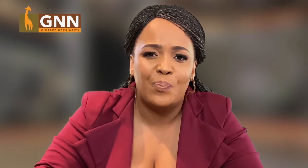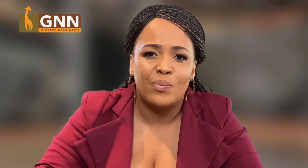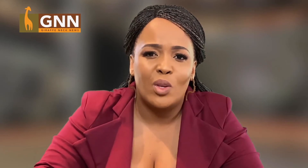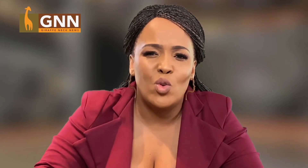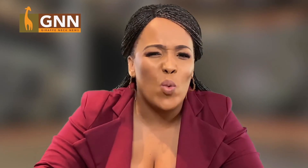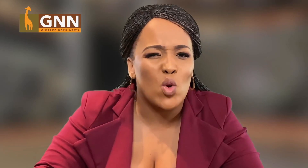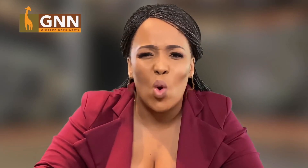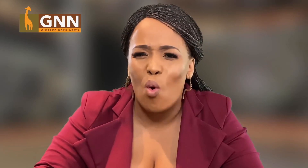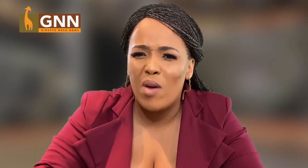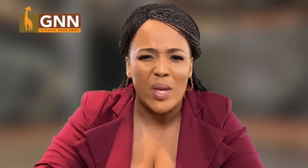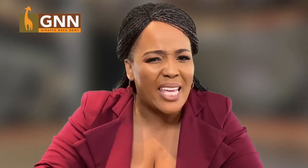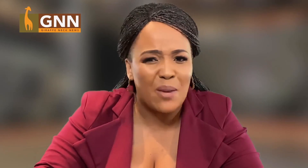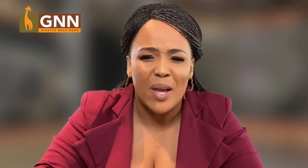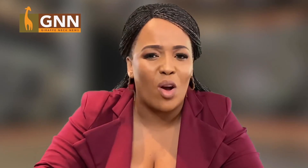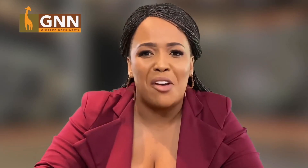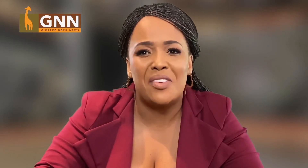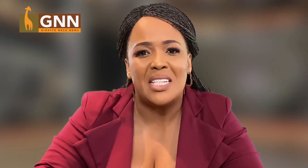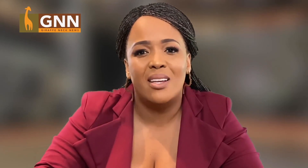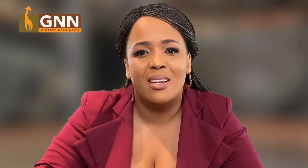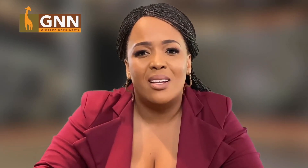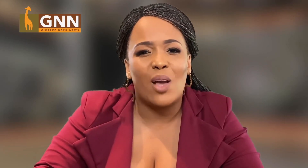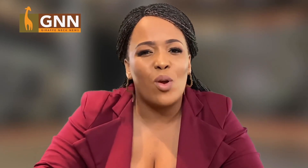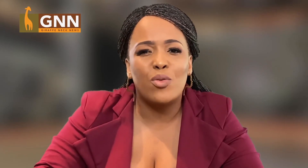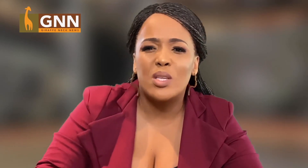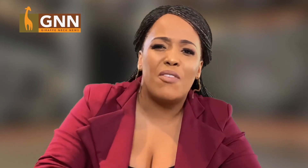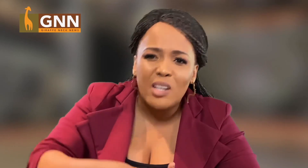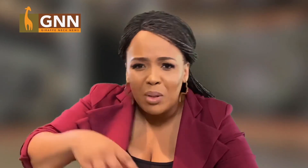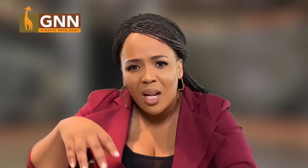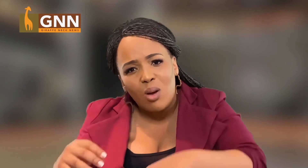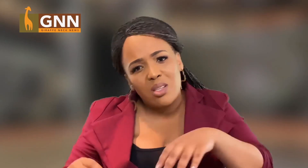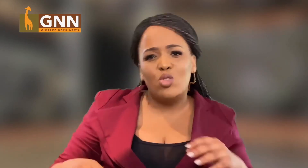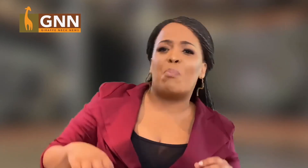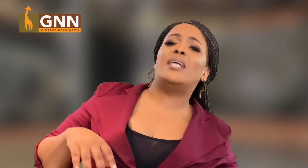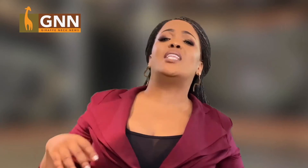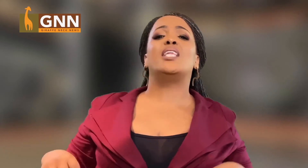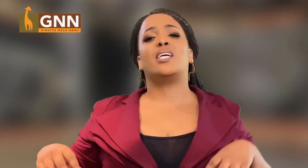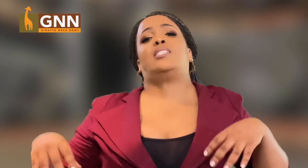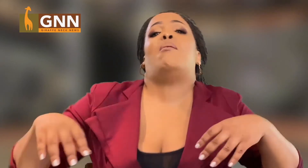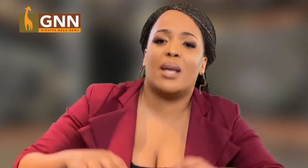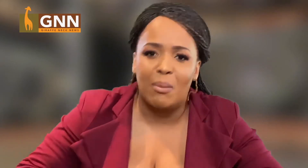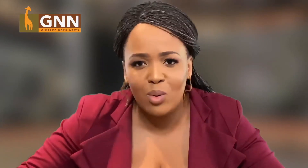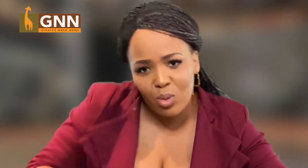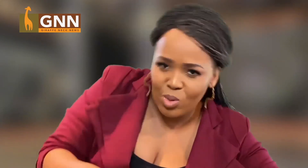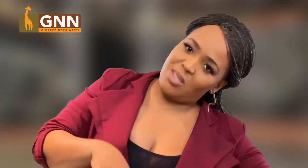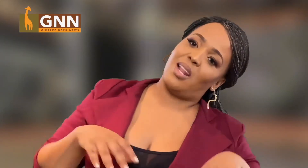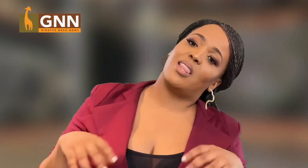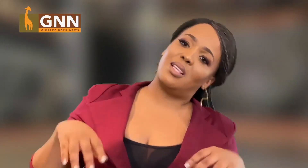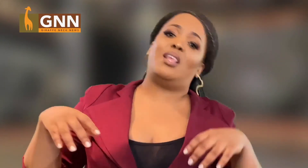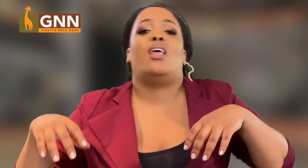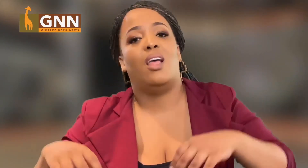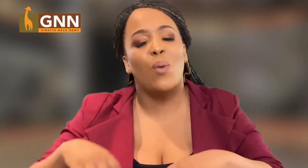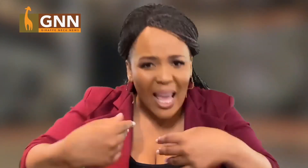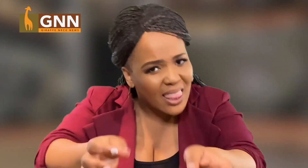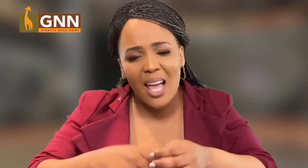down, you know, we roll over and we get back on our feet. Like one of those inflatable clowns that you punch and then they just come back up. You know those ones that are like